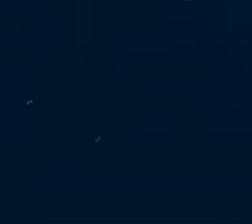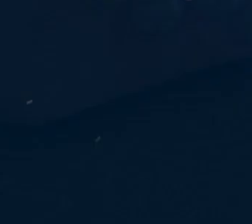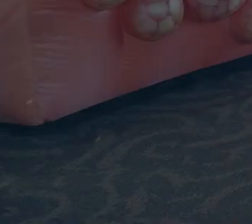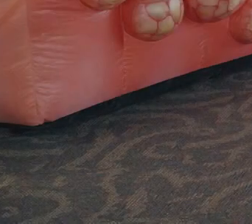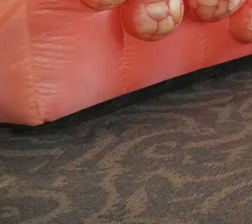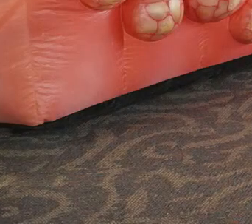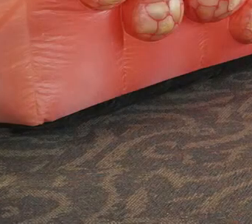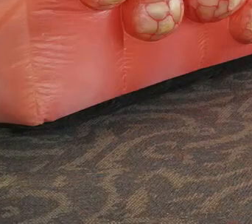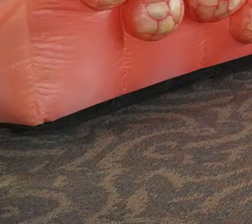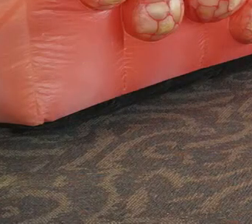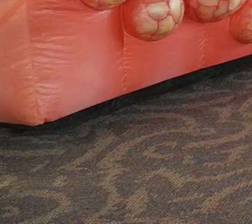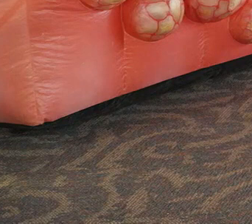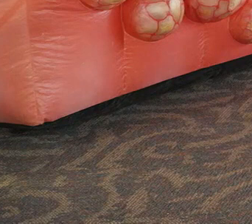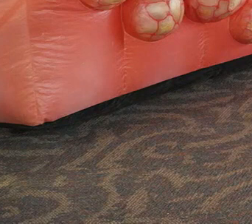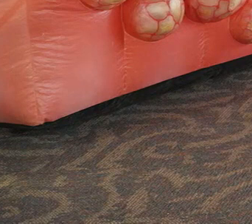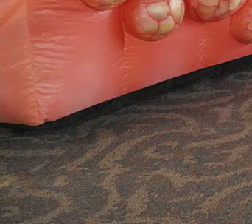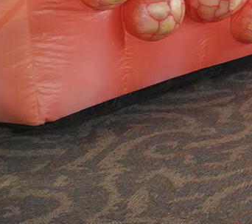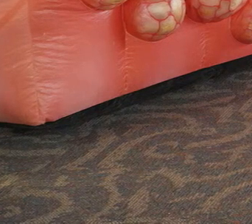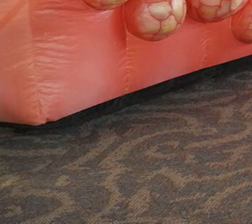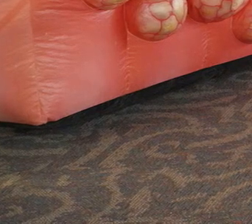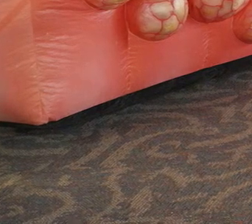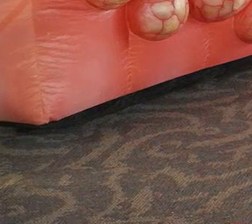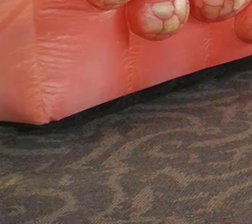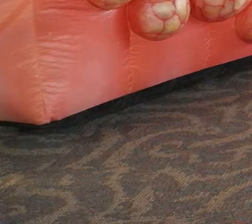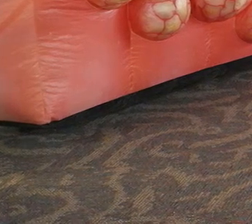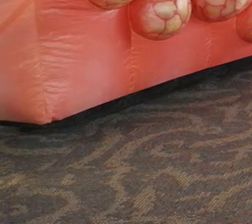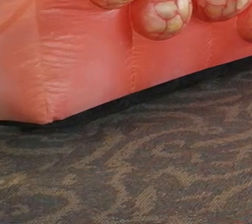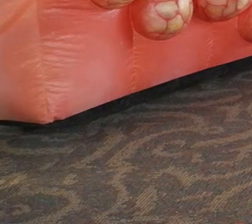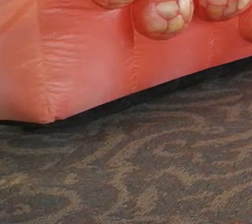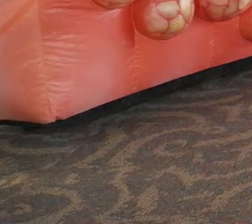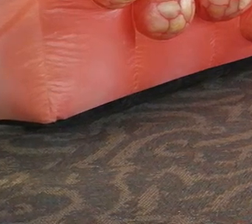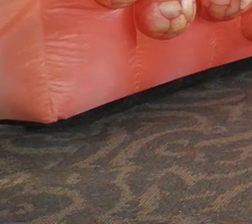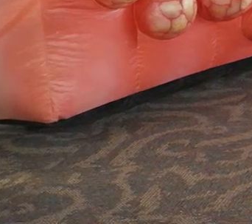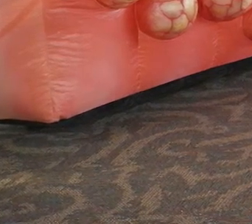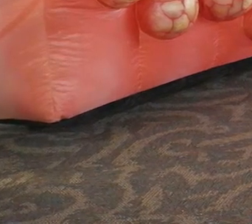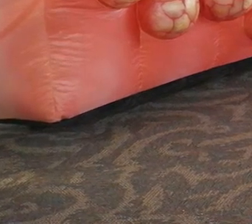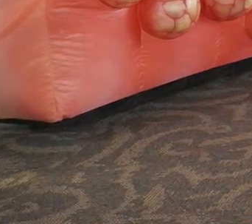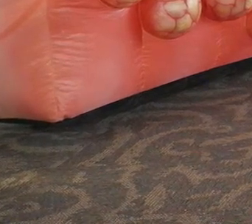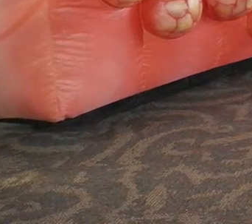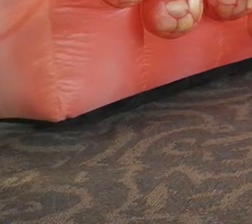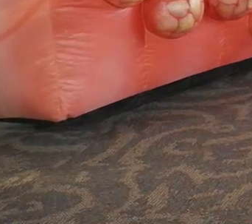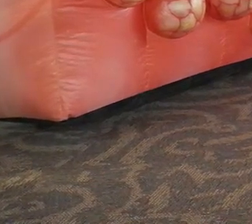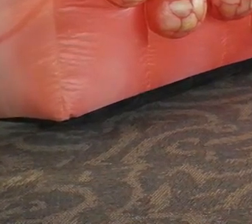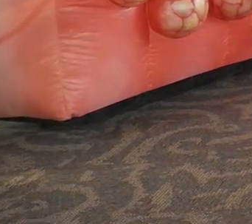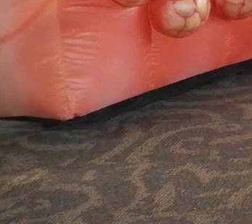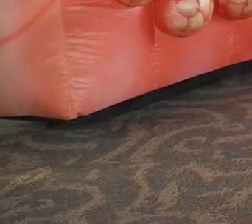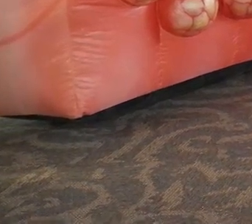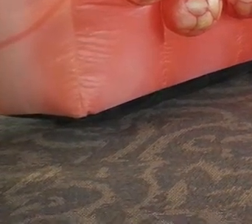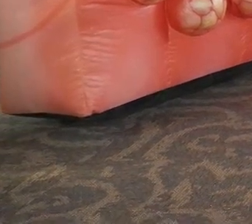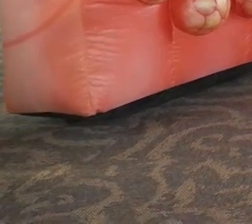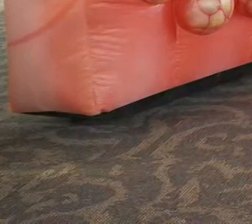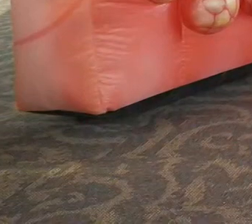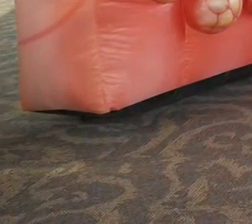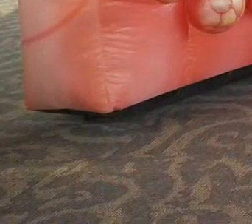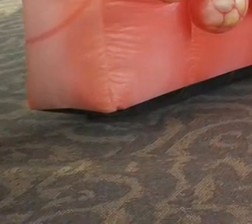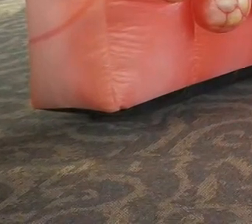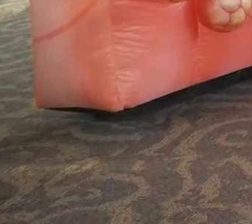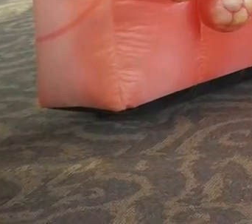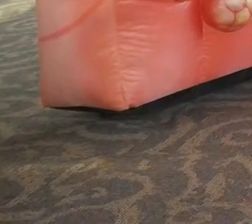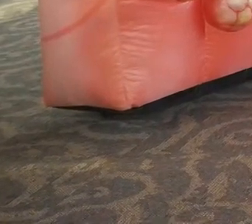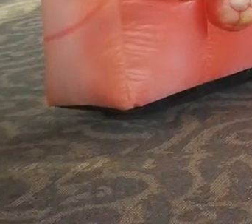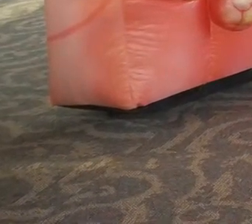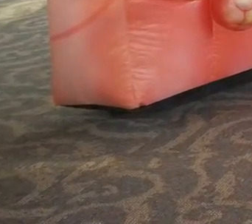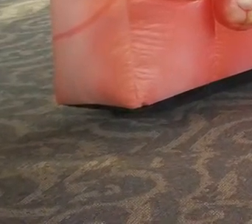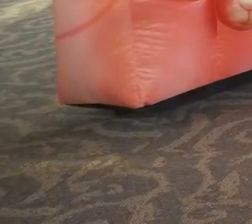Good morning, everyone. It is a part of the body you don't normally get to see. The colon. You are looking at an inflatable, interactive model of